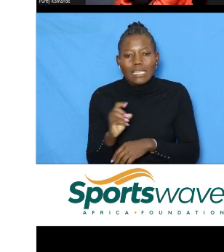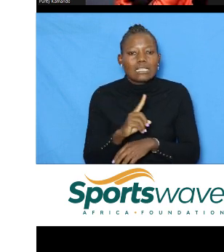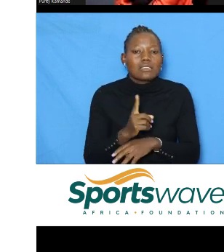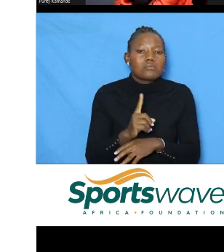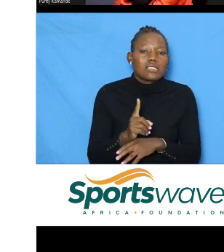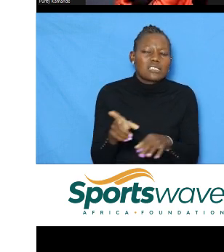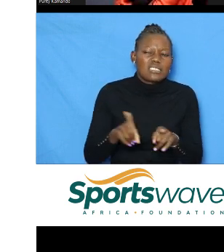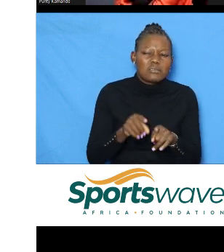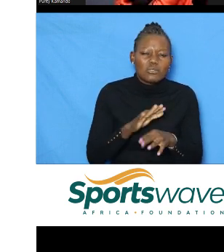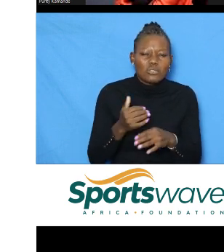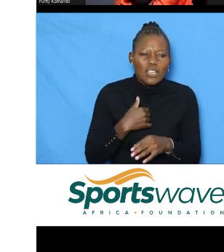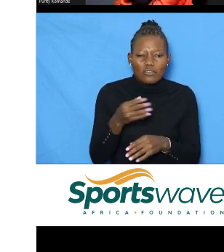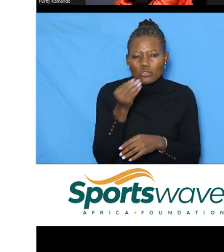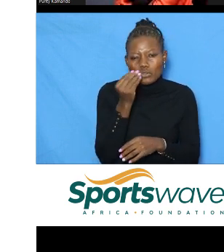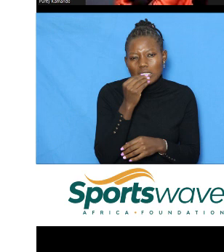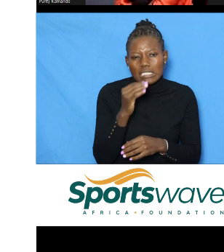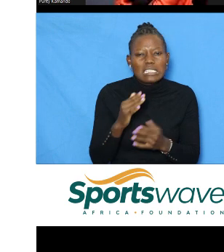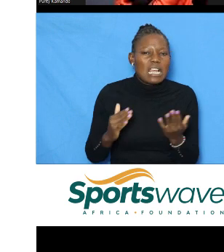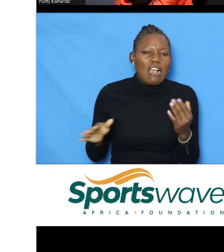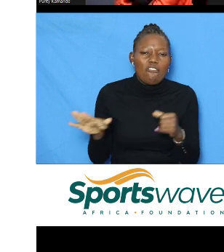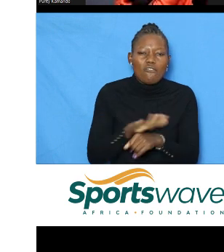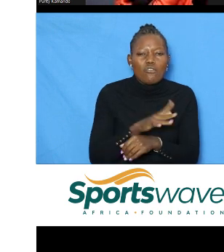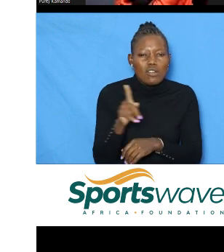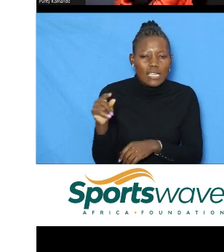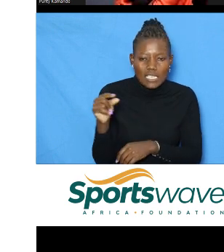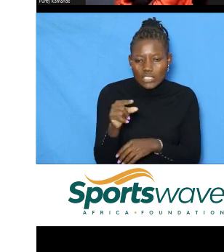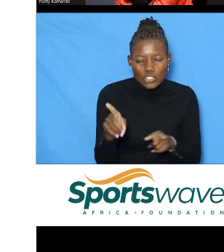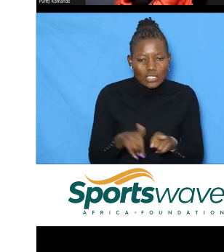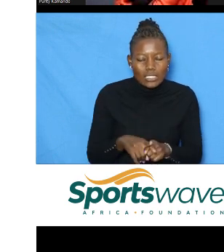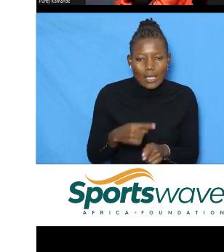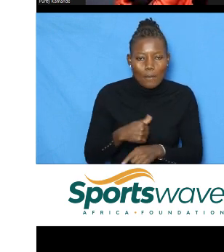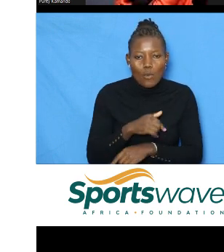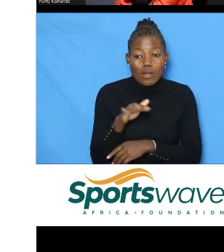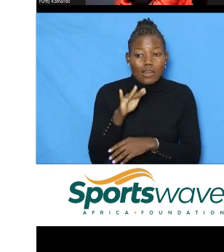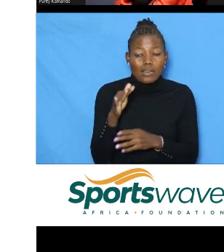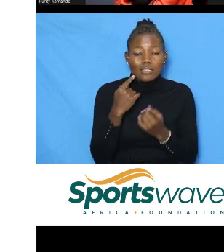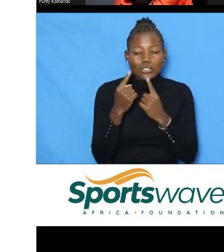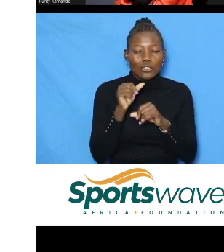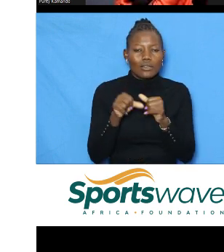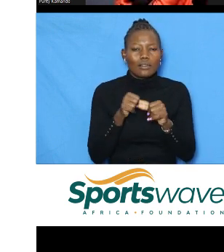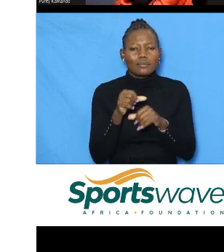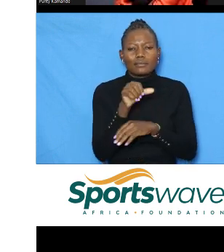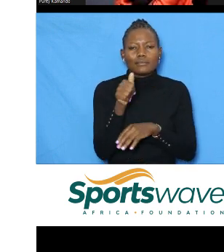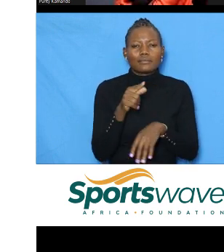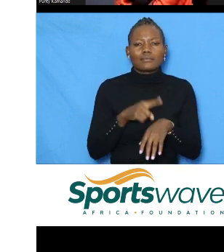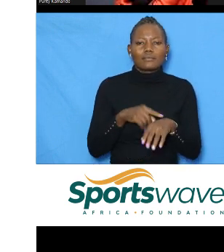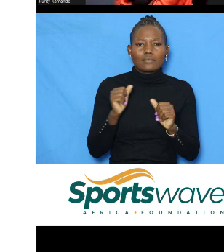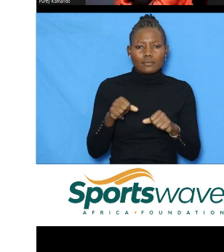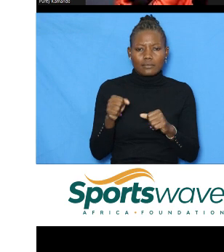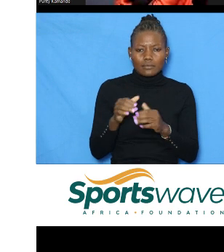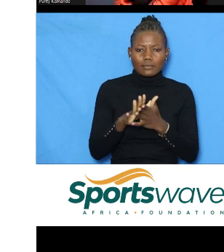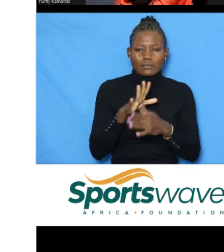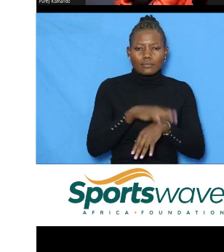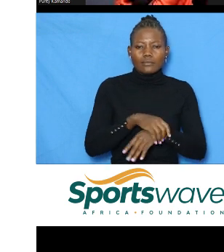don't need to eat like a whole half a kg of it. Also, we also talk about, sometimes you can take a